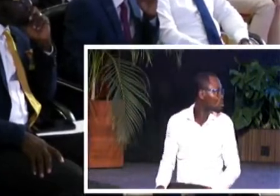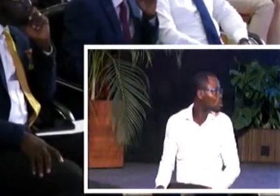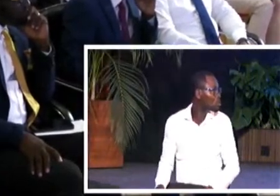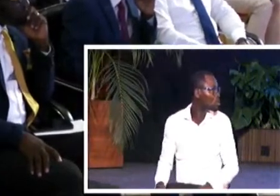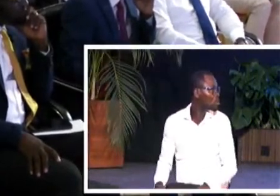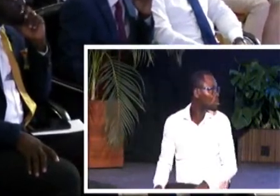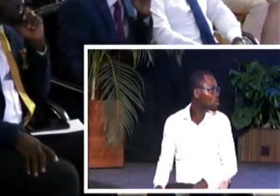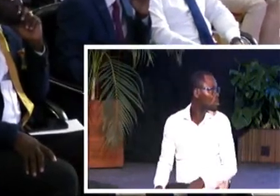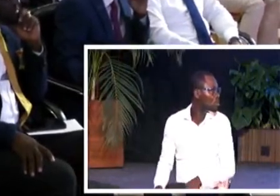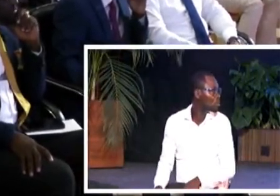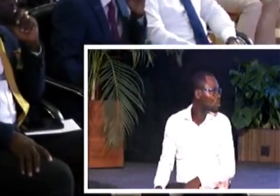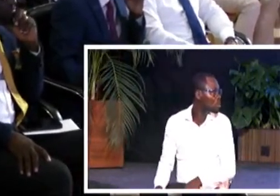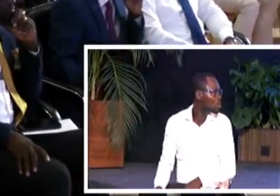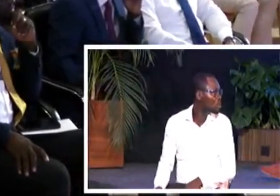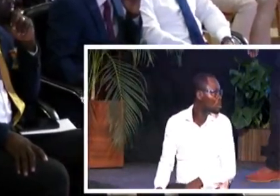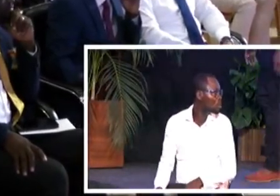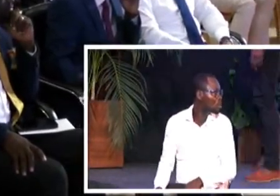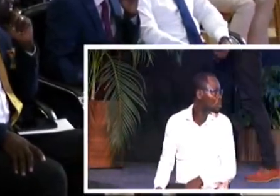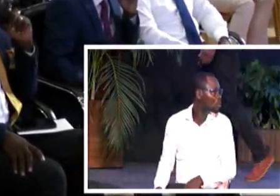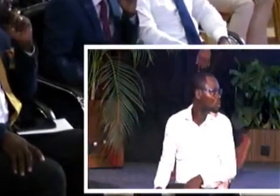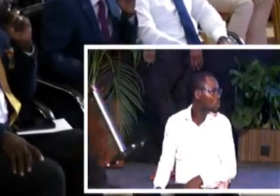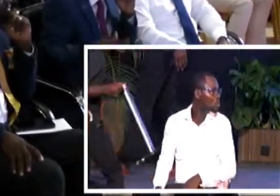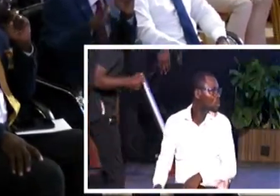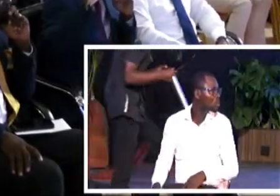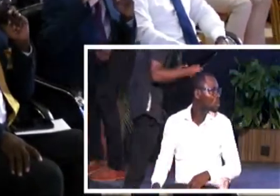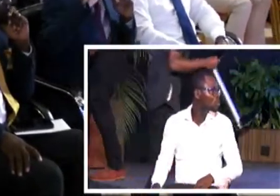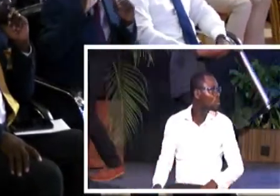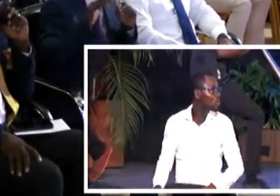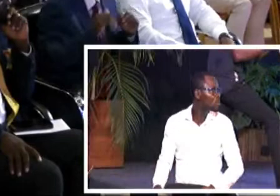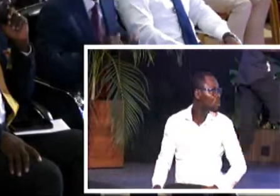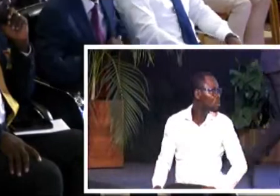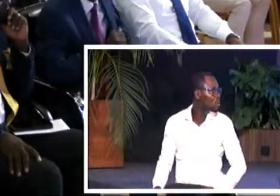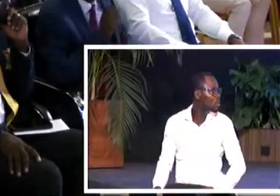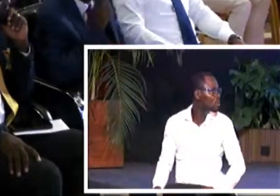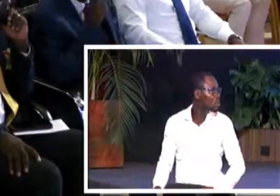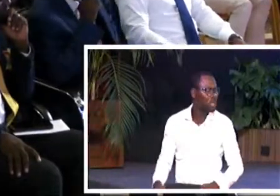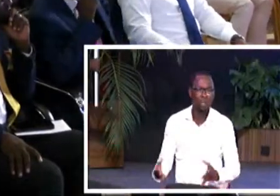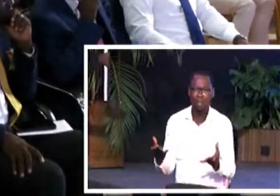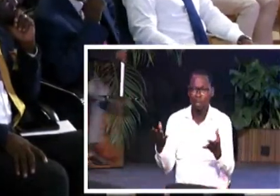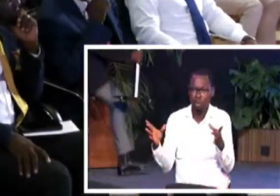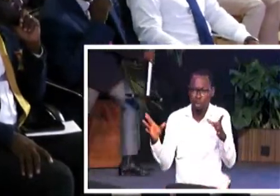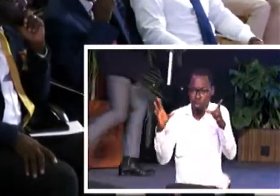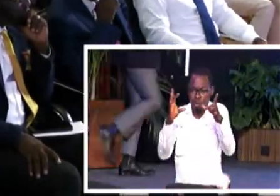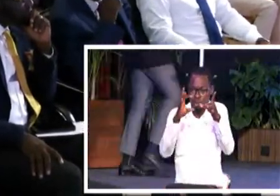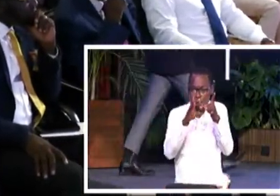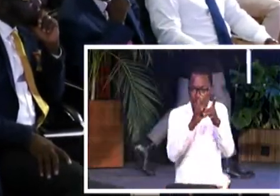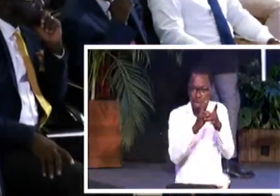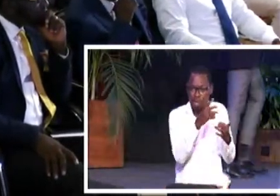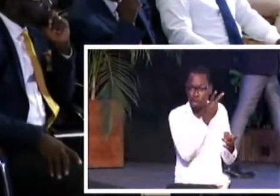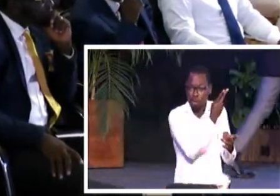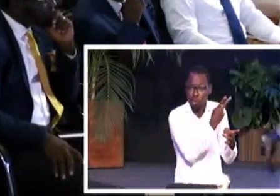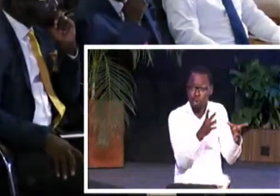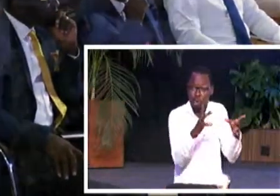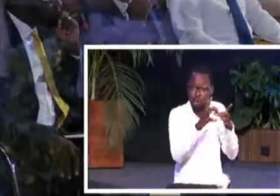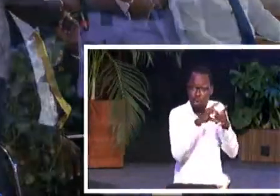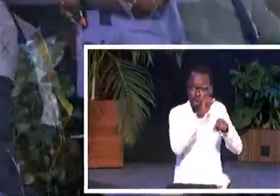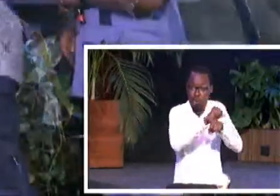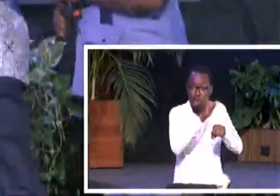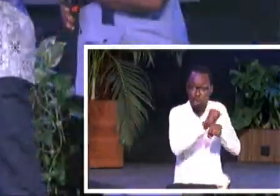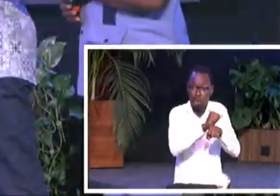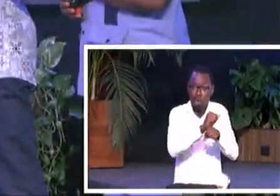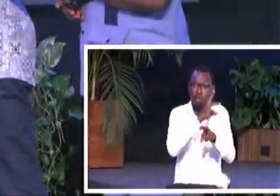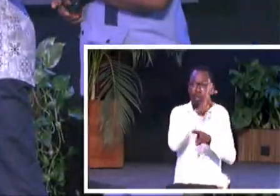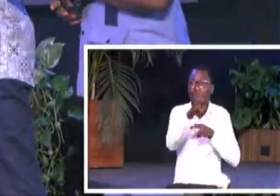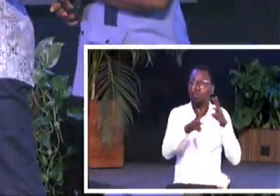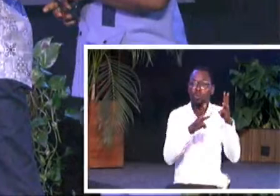world. How many of you felt that way? That a combination of the two of them will change the whole world? Because Your first